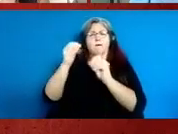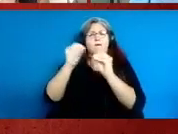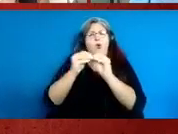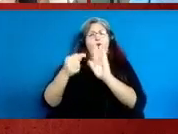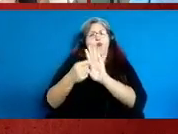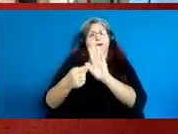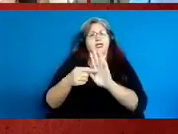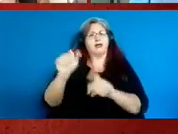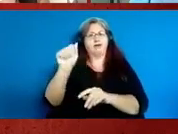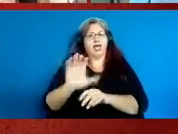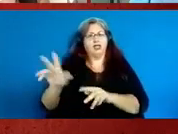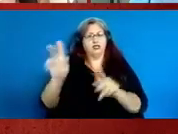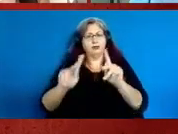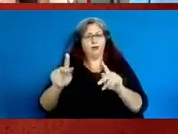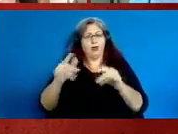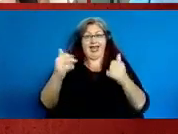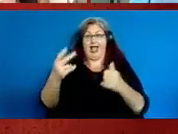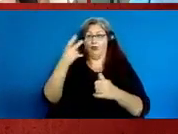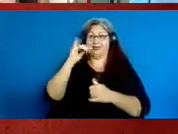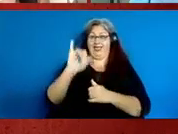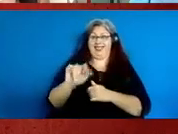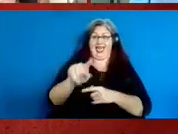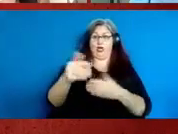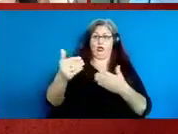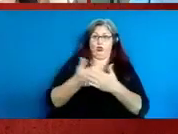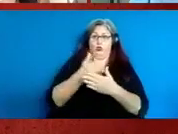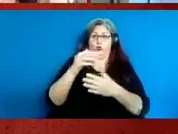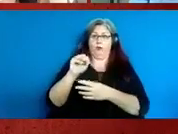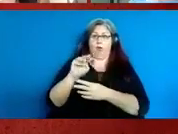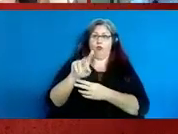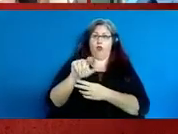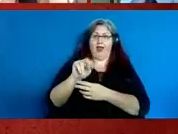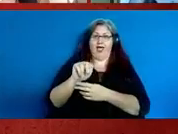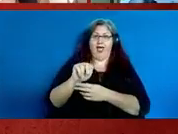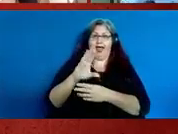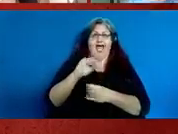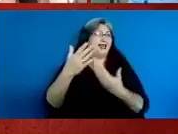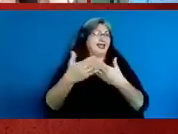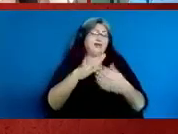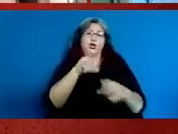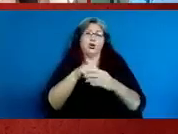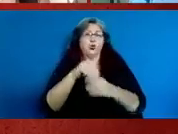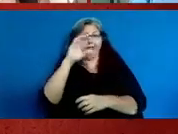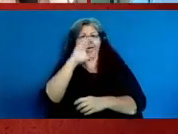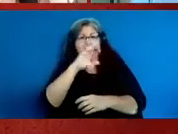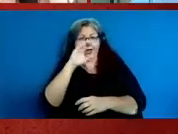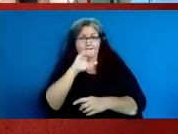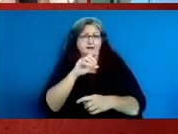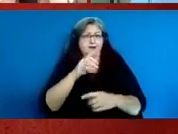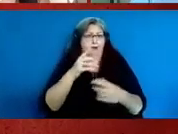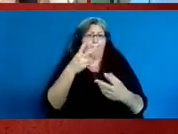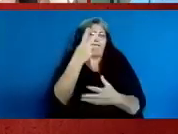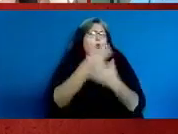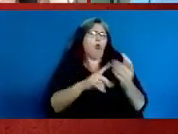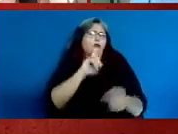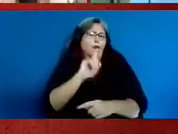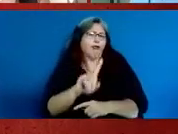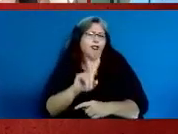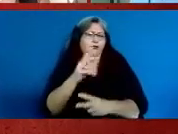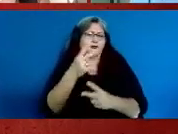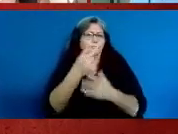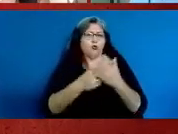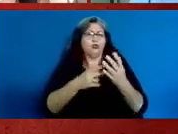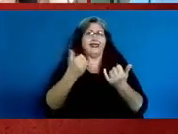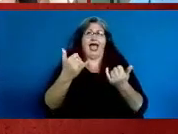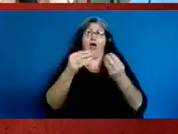film like Mulan, even the animated and the live action, out in the